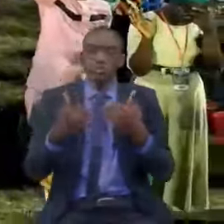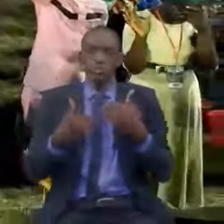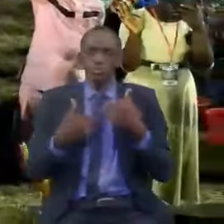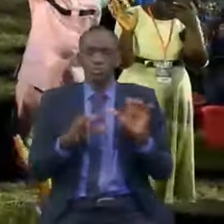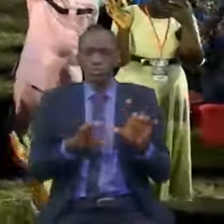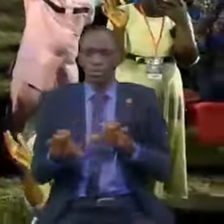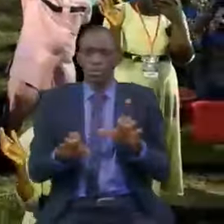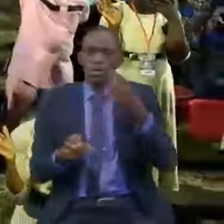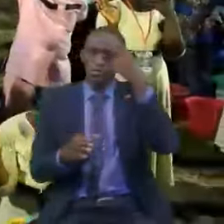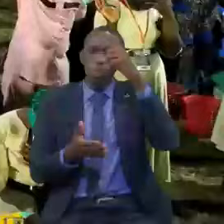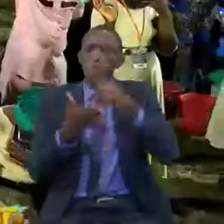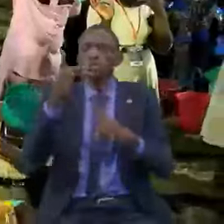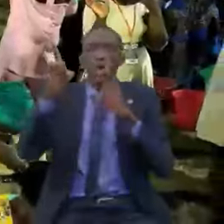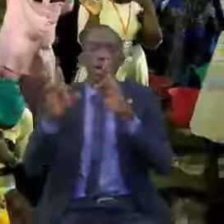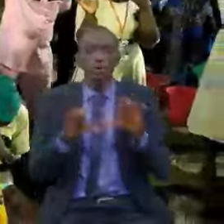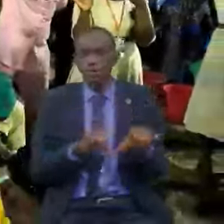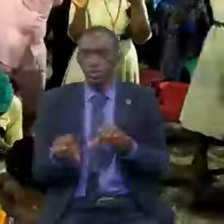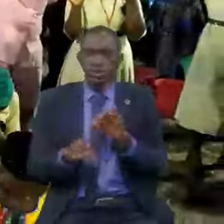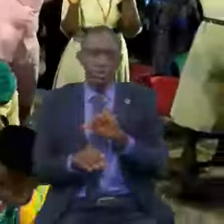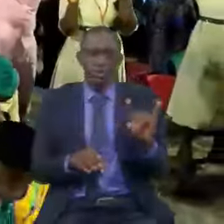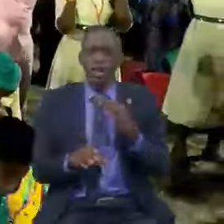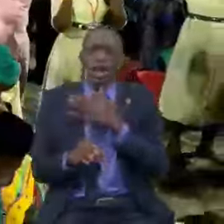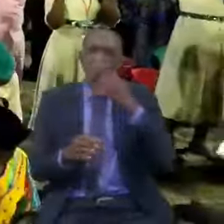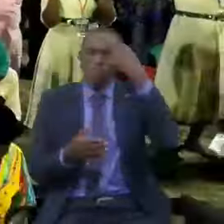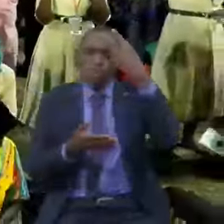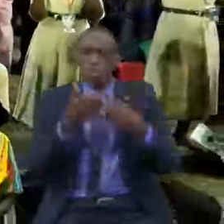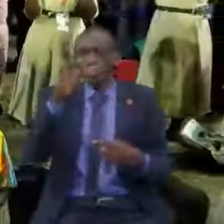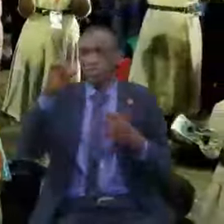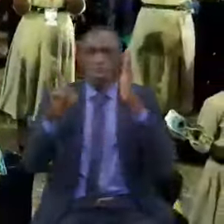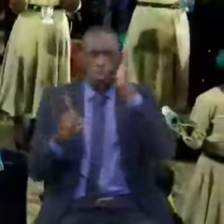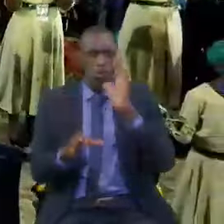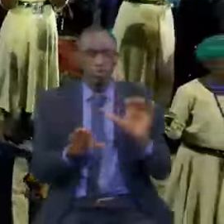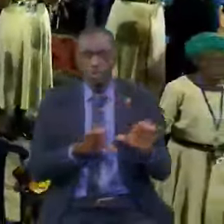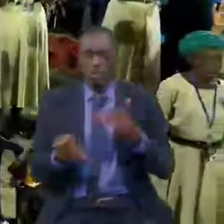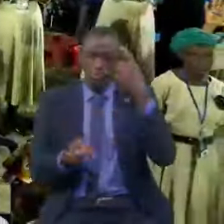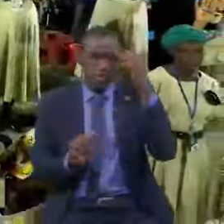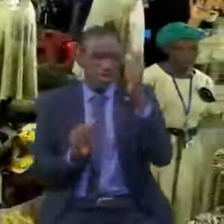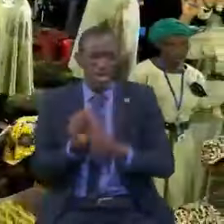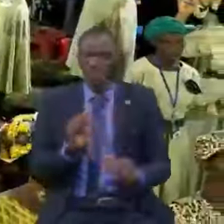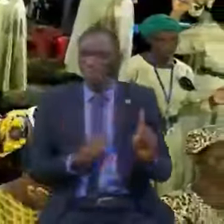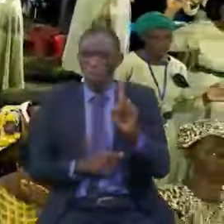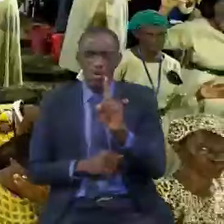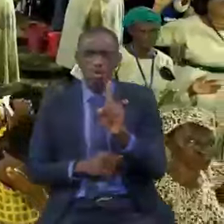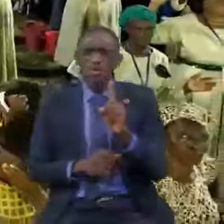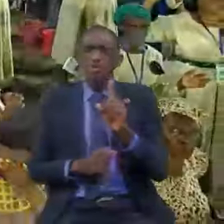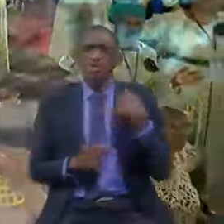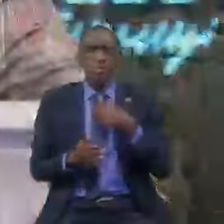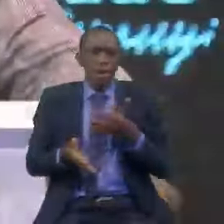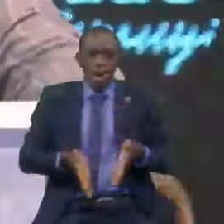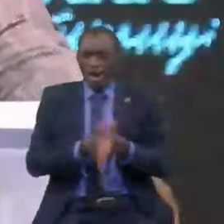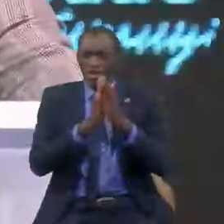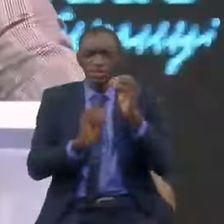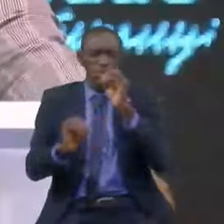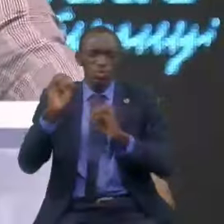doing, and for what you will do for everyone. We're asking, oh Lord,